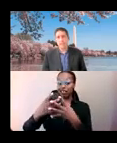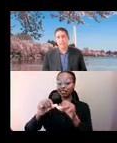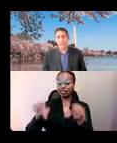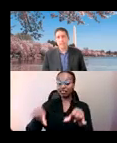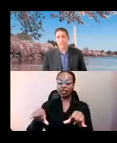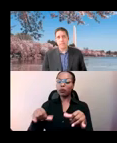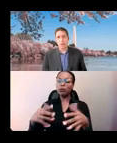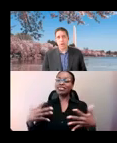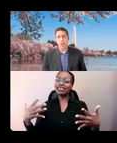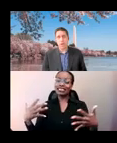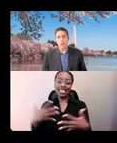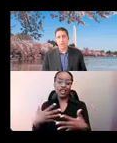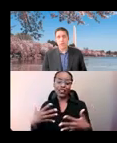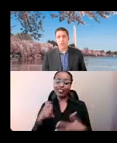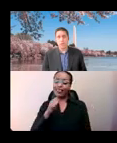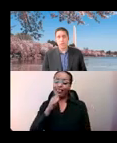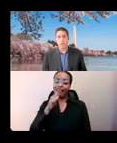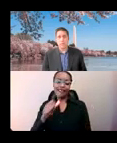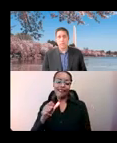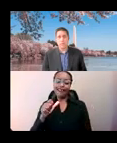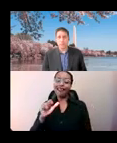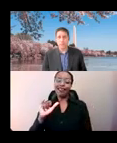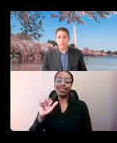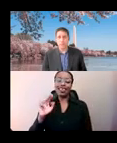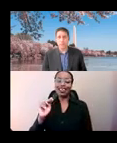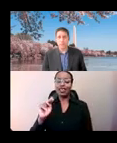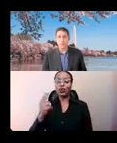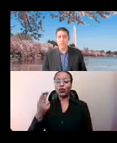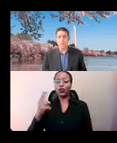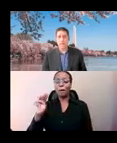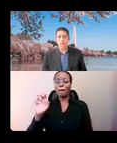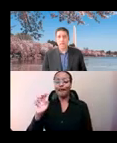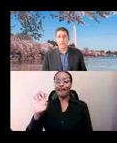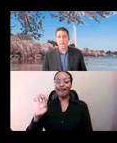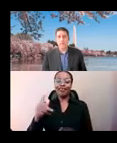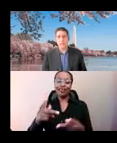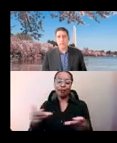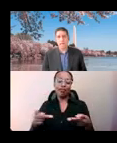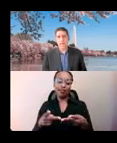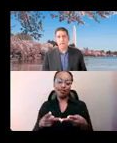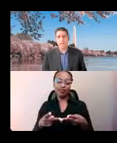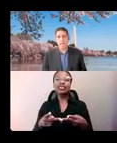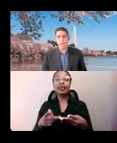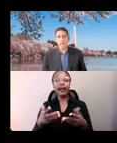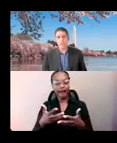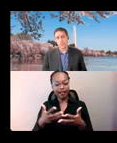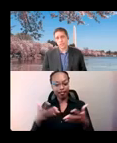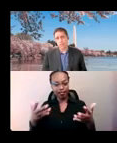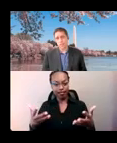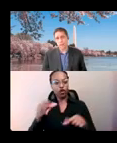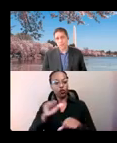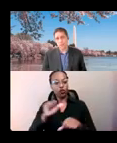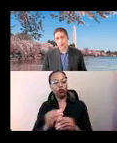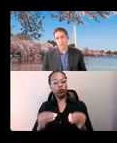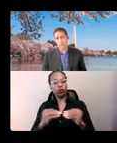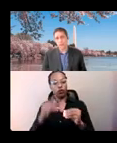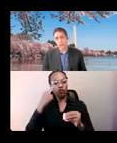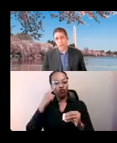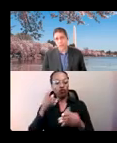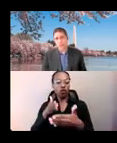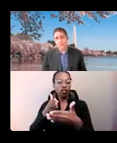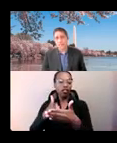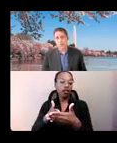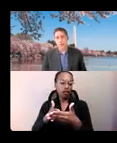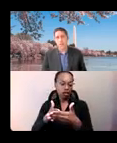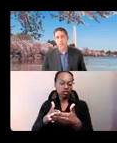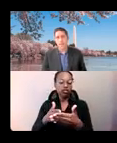inhumane place, and we have a long way to go, both in further litigation, potentially, and in conjunction with our partners in